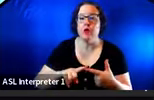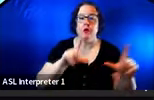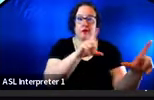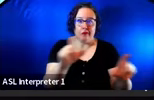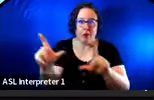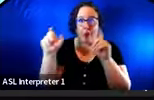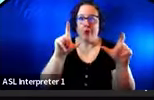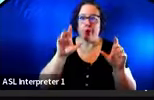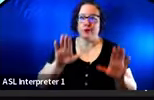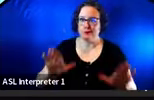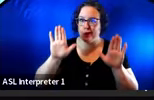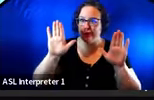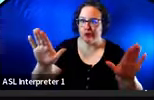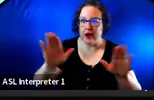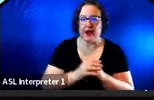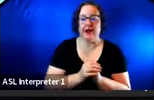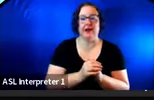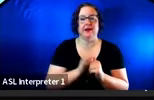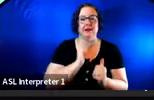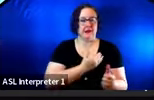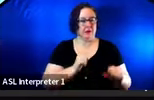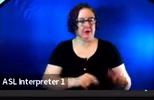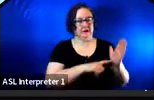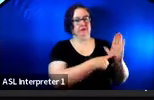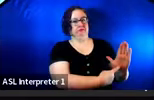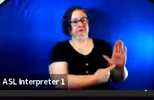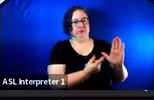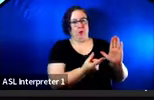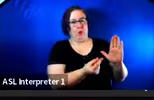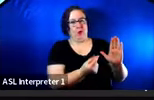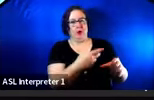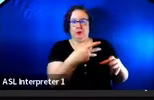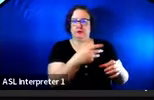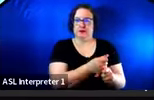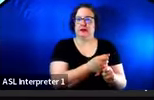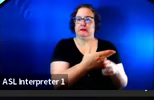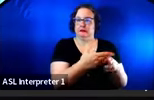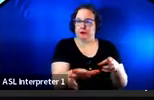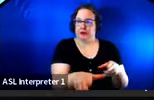really tell people what we do very succinctly, very quickly.